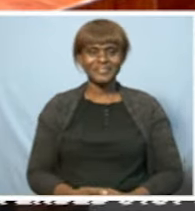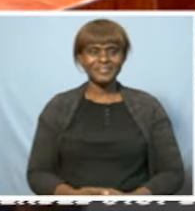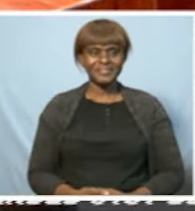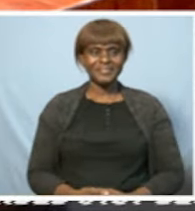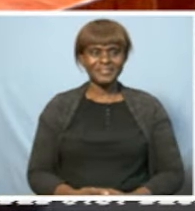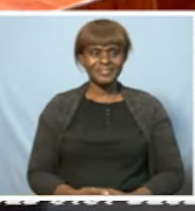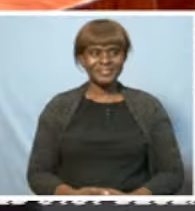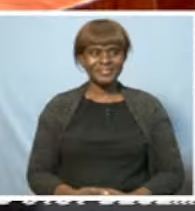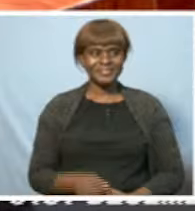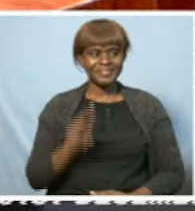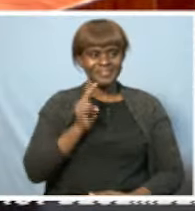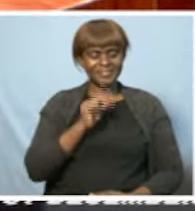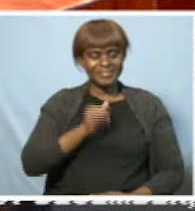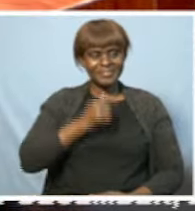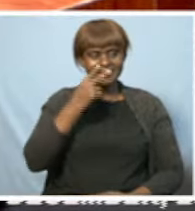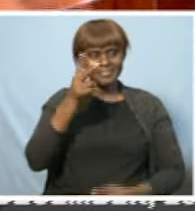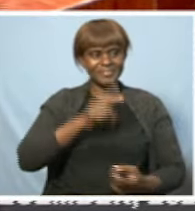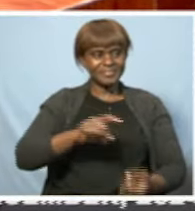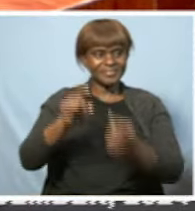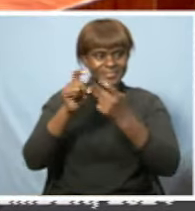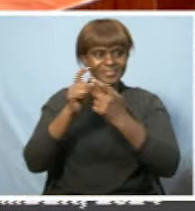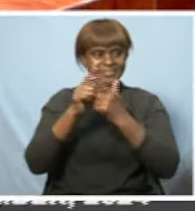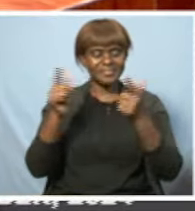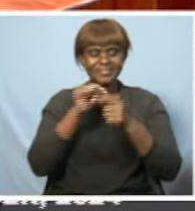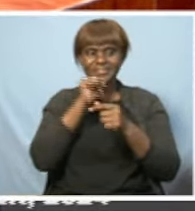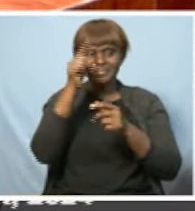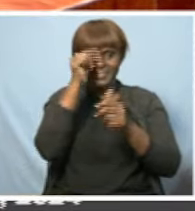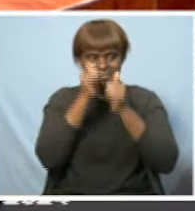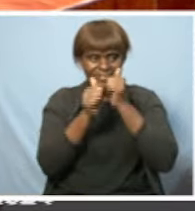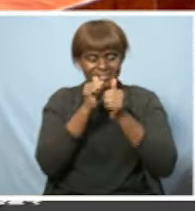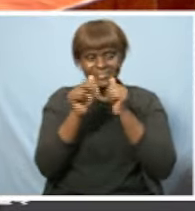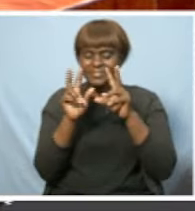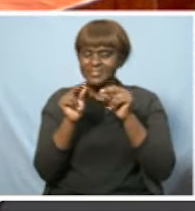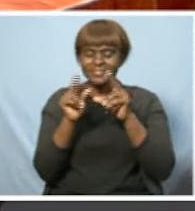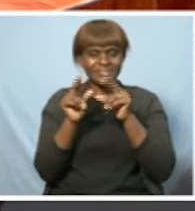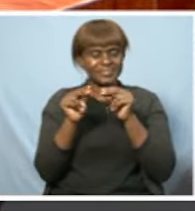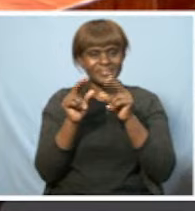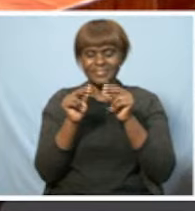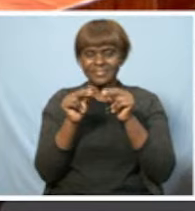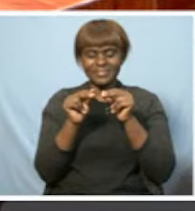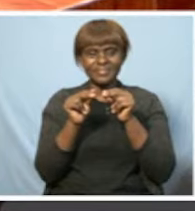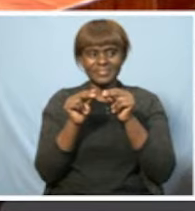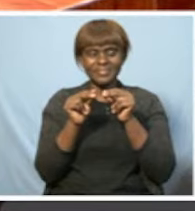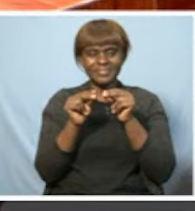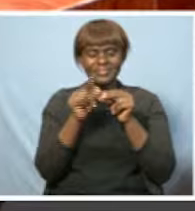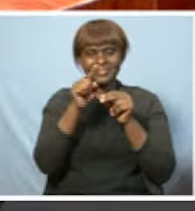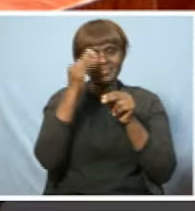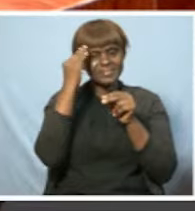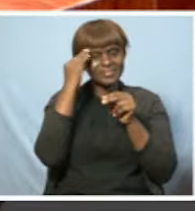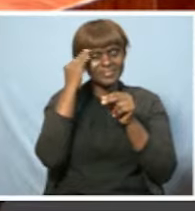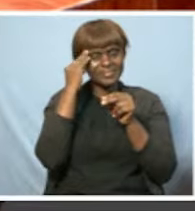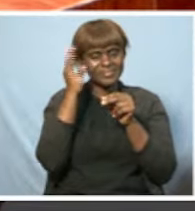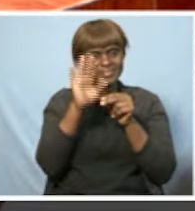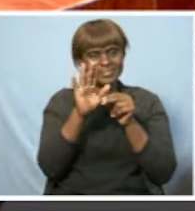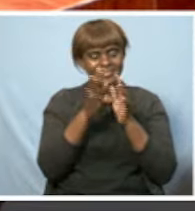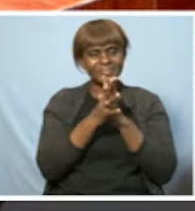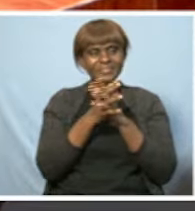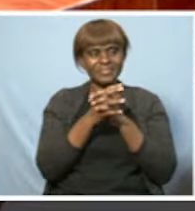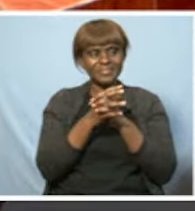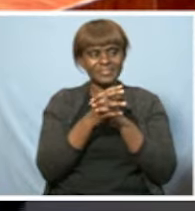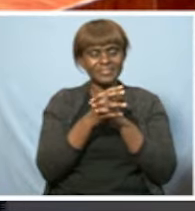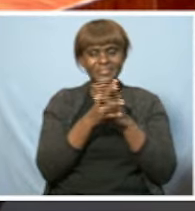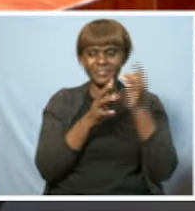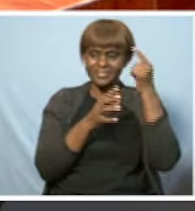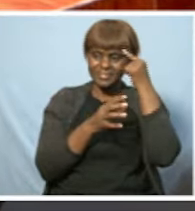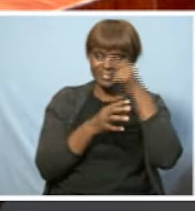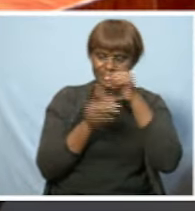And we are seeing challenges here, not because, you know, of the government,